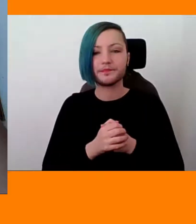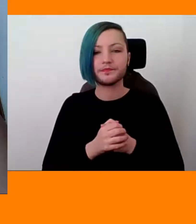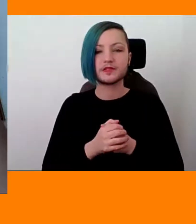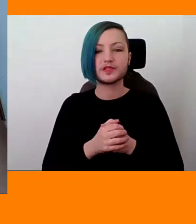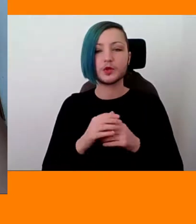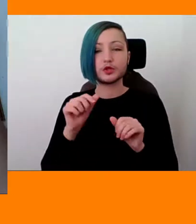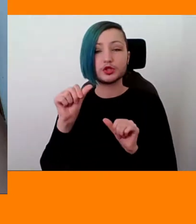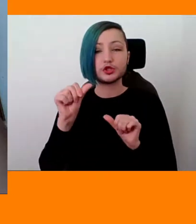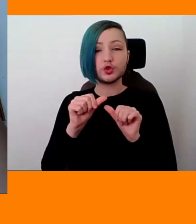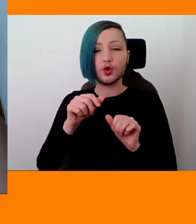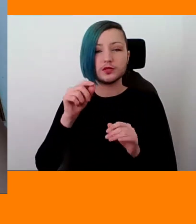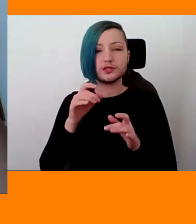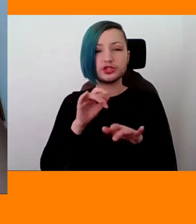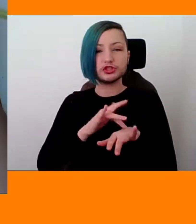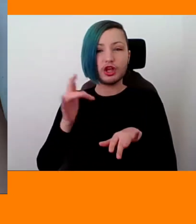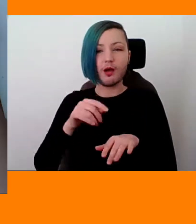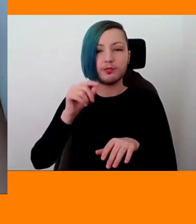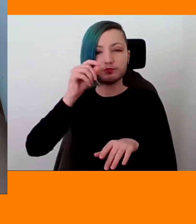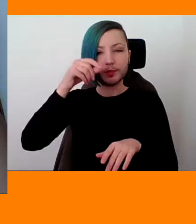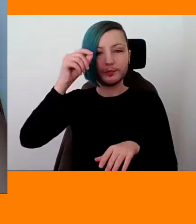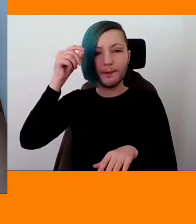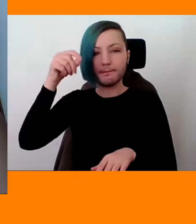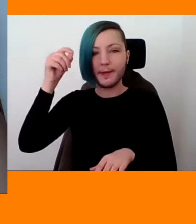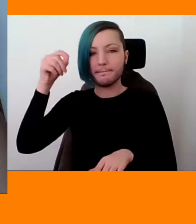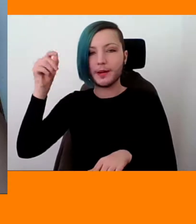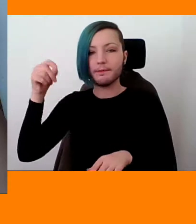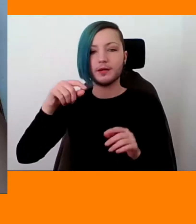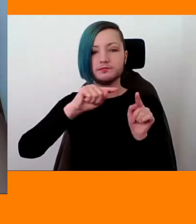And do that all the way around.